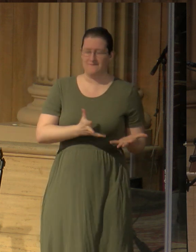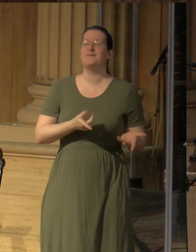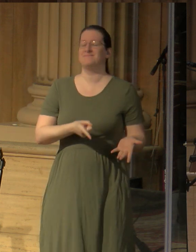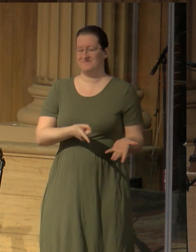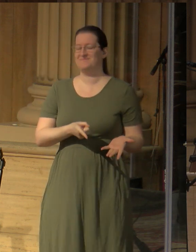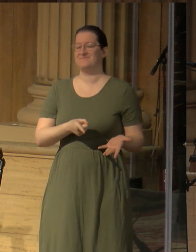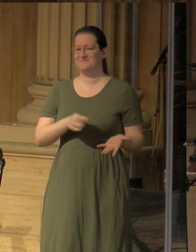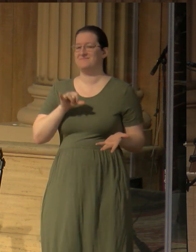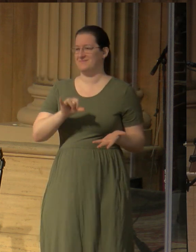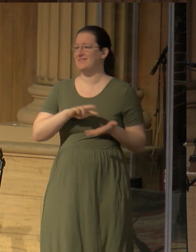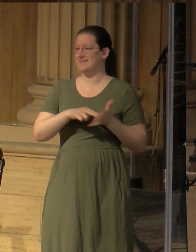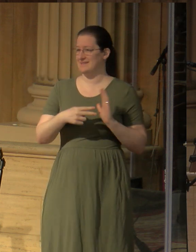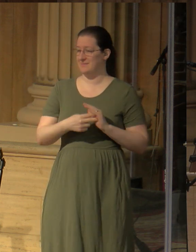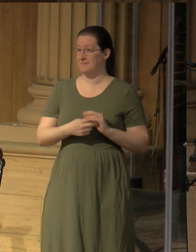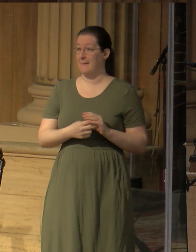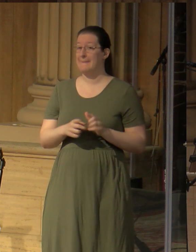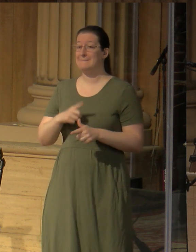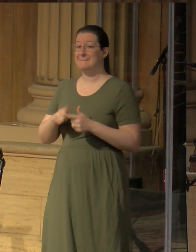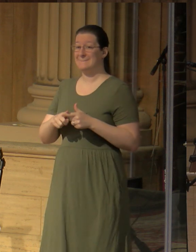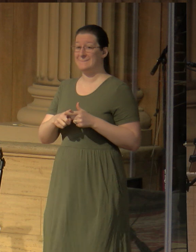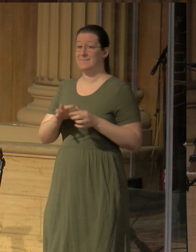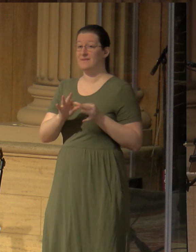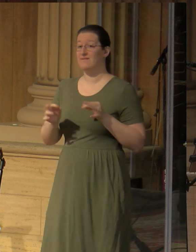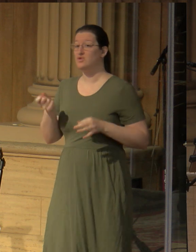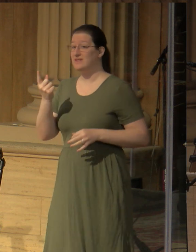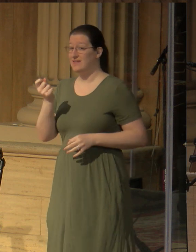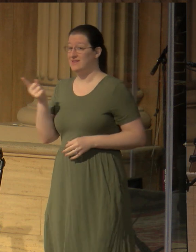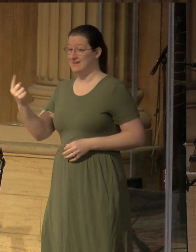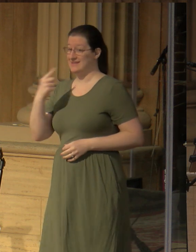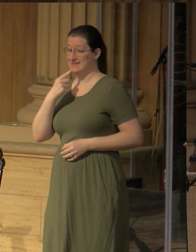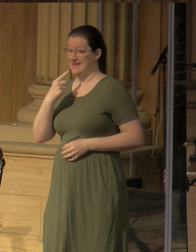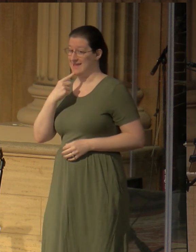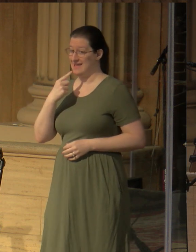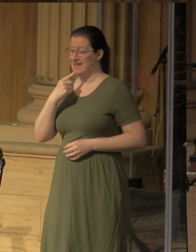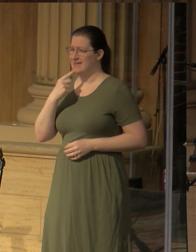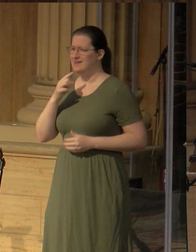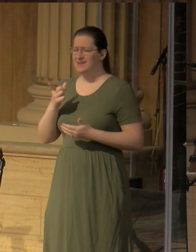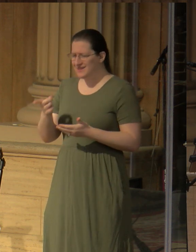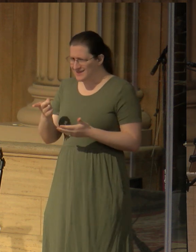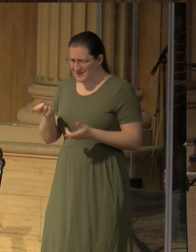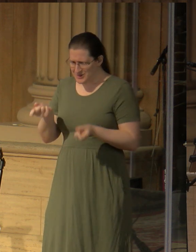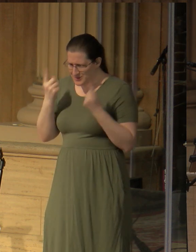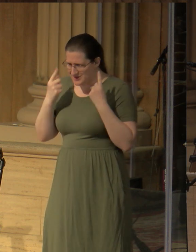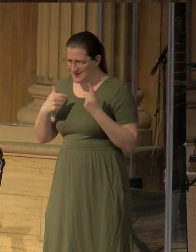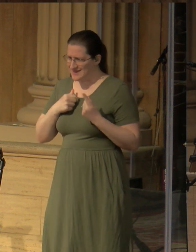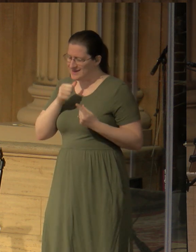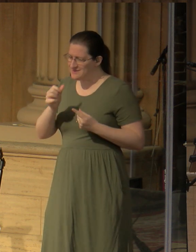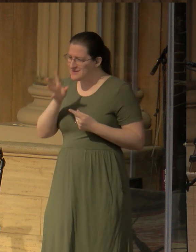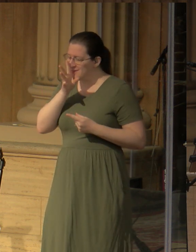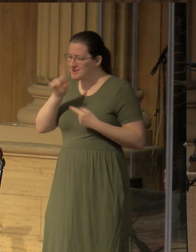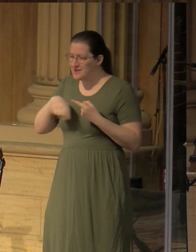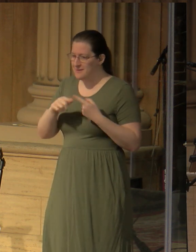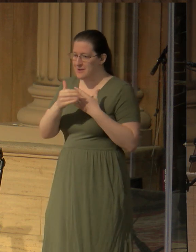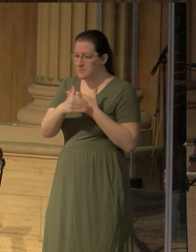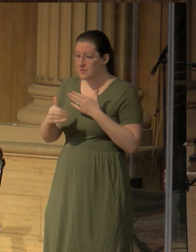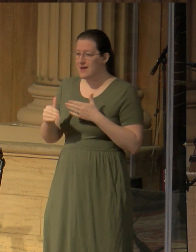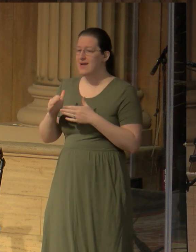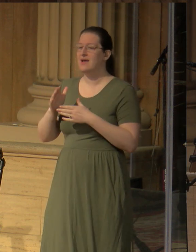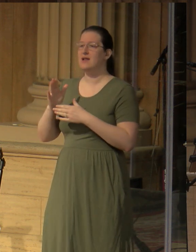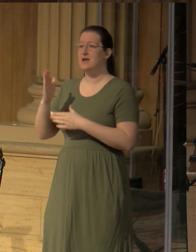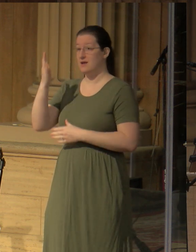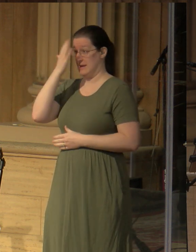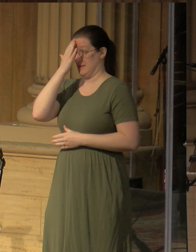application he gives us, again, verse 11, is, how is it that you fail to understand that I did not speak about bread? Beware of the leaven of the Pharisees